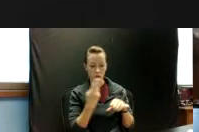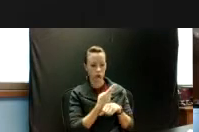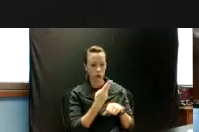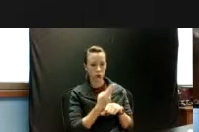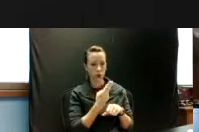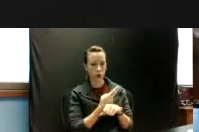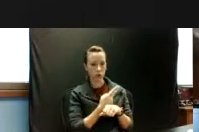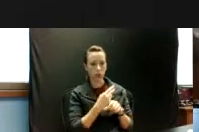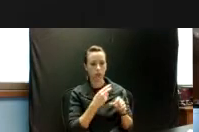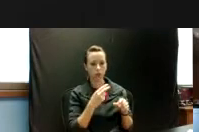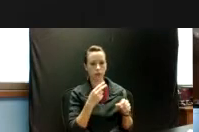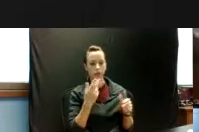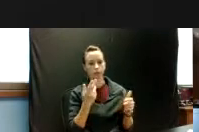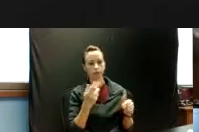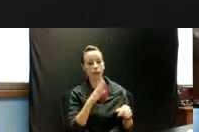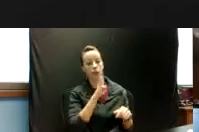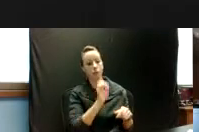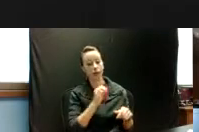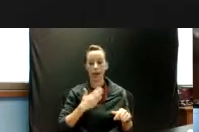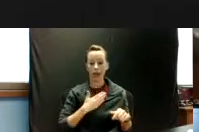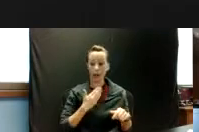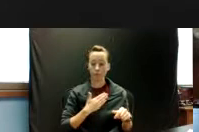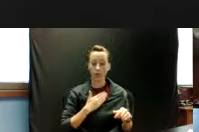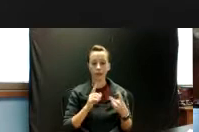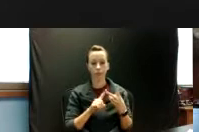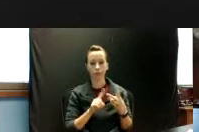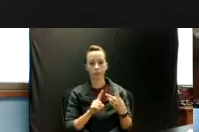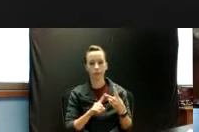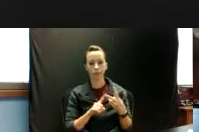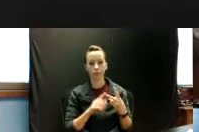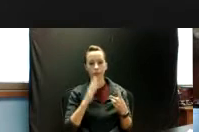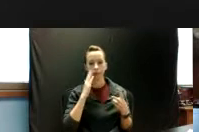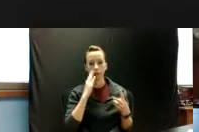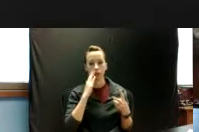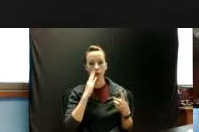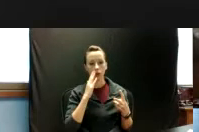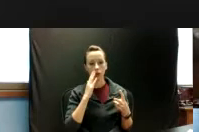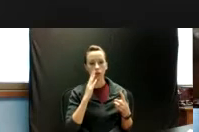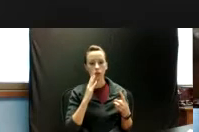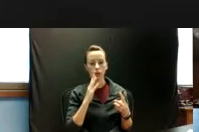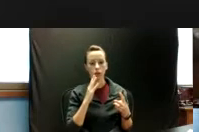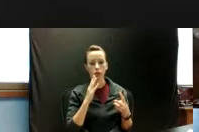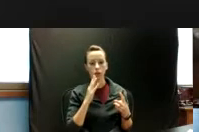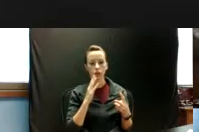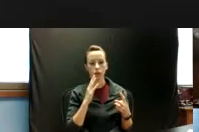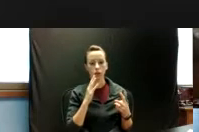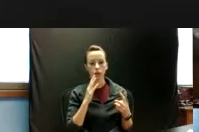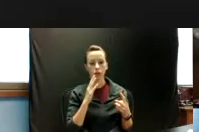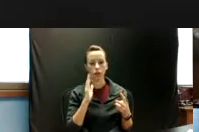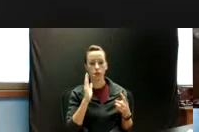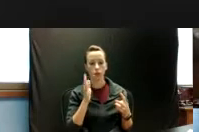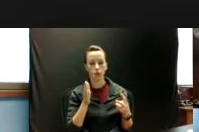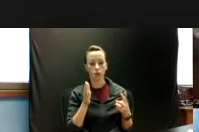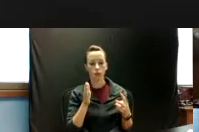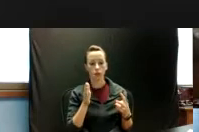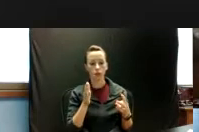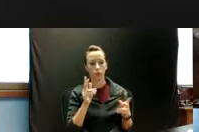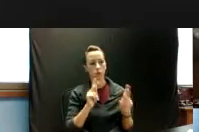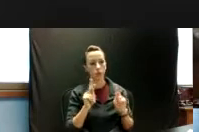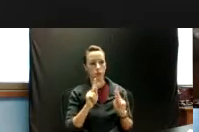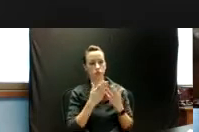like just like be happy and kind of those things that make it look to other students or people in general